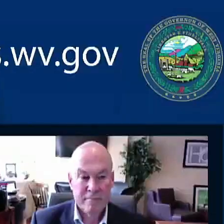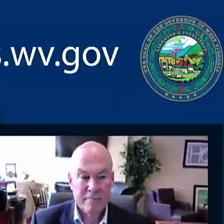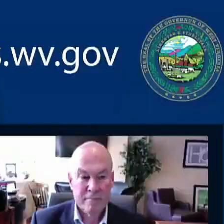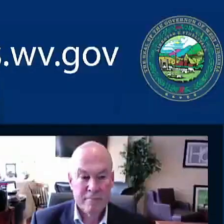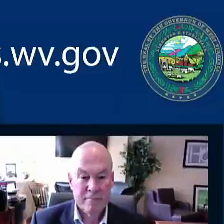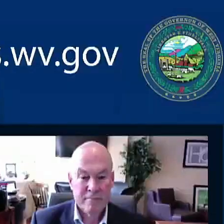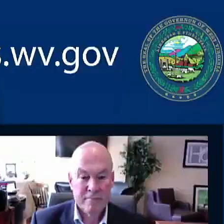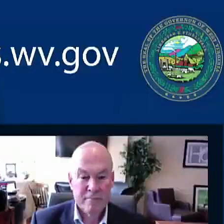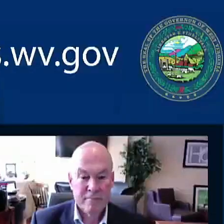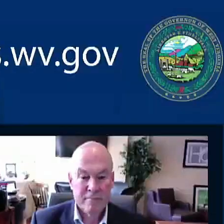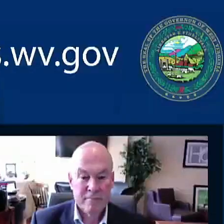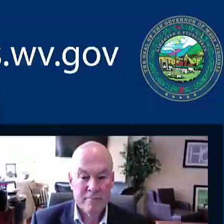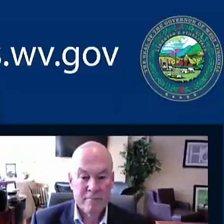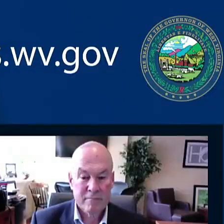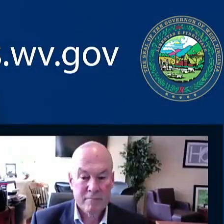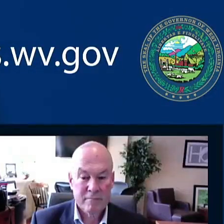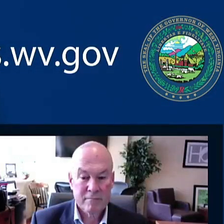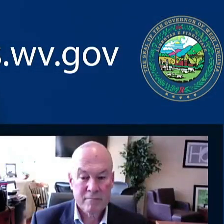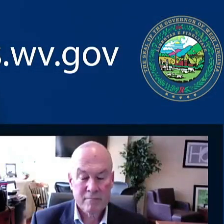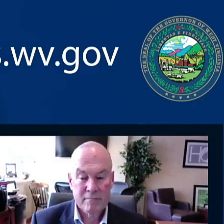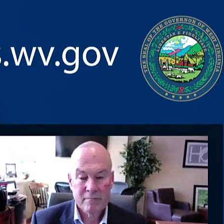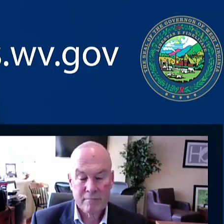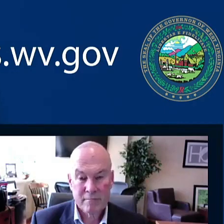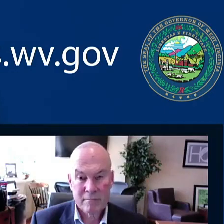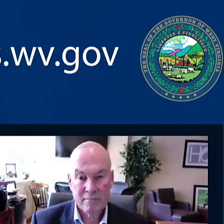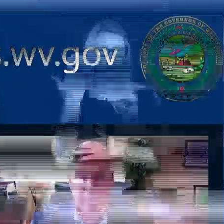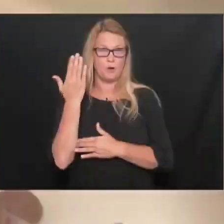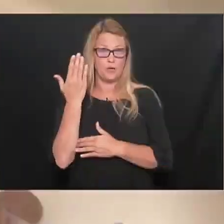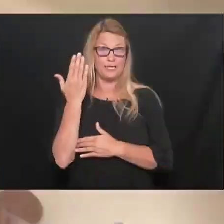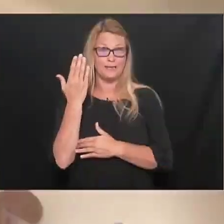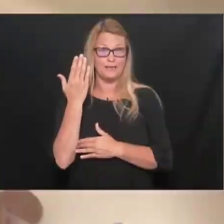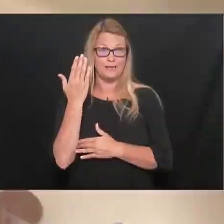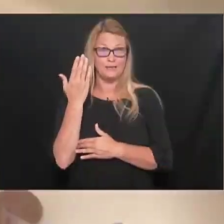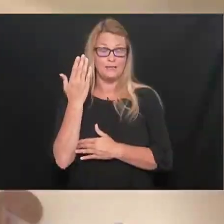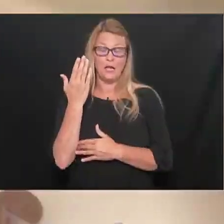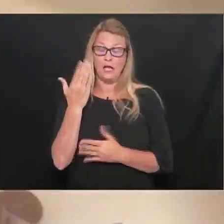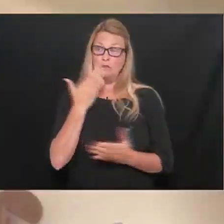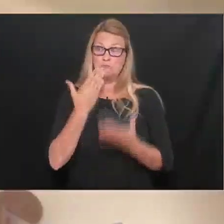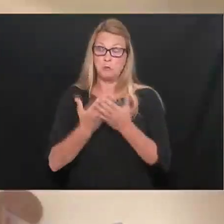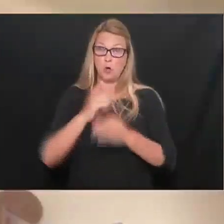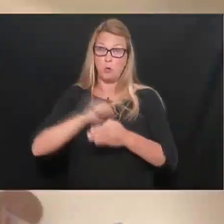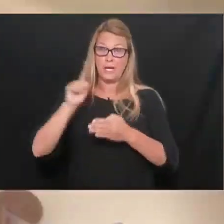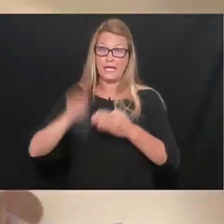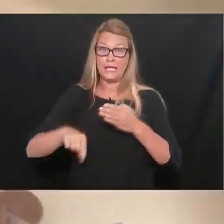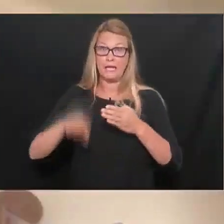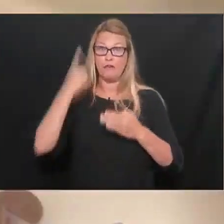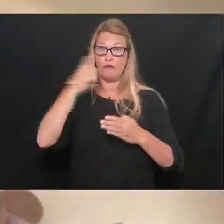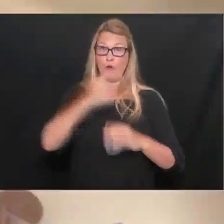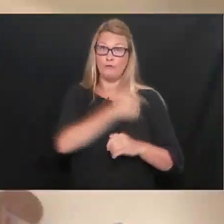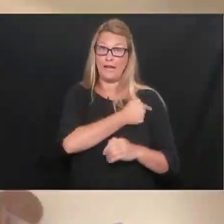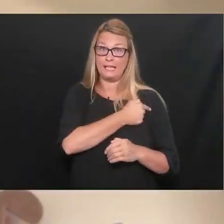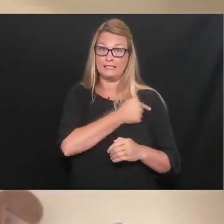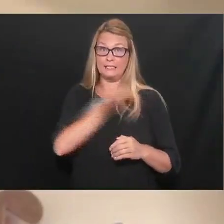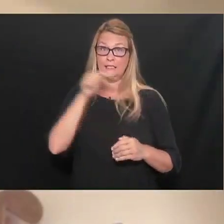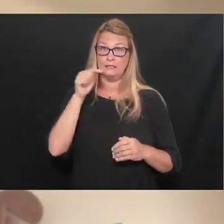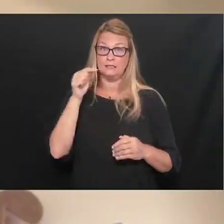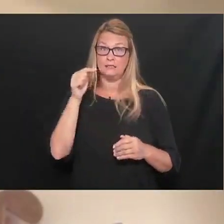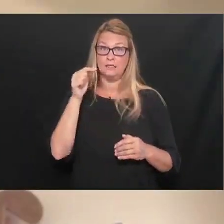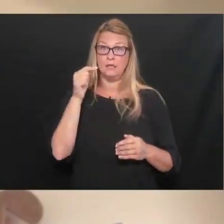Force. Good morning. It was a positive weekend for vaccines with